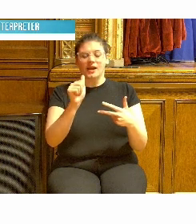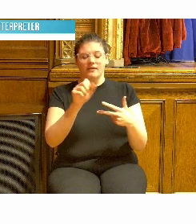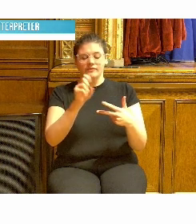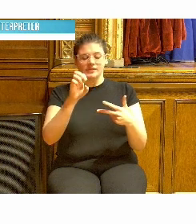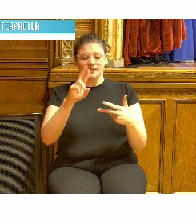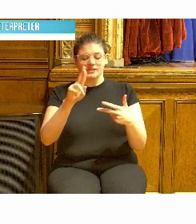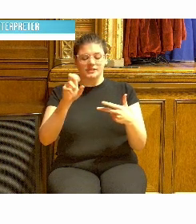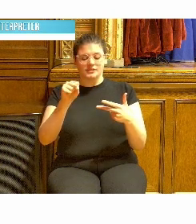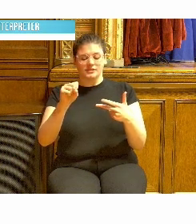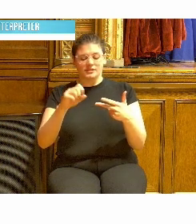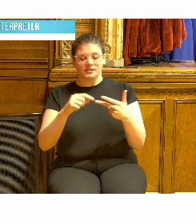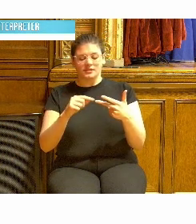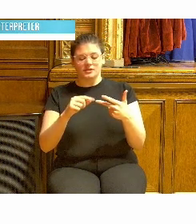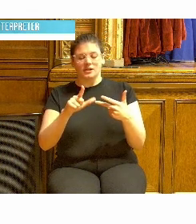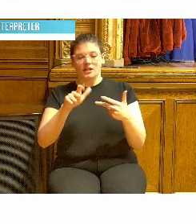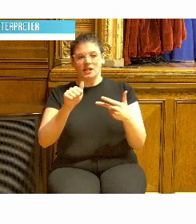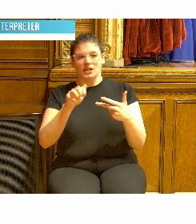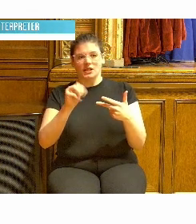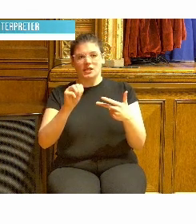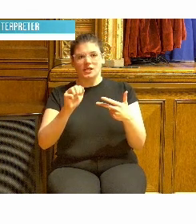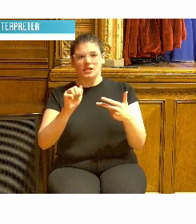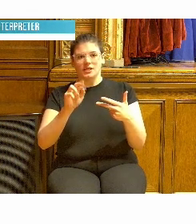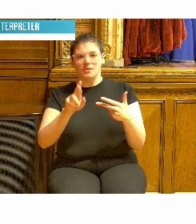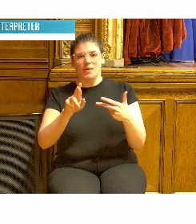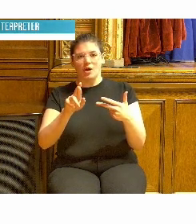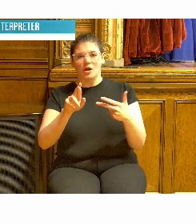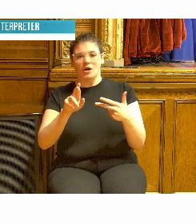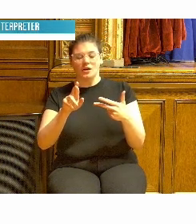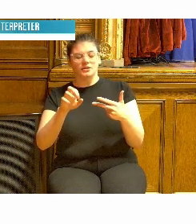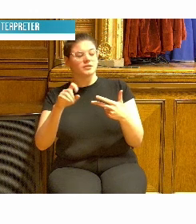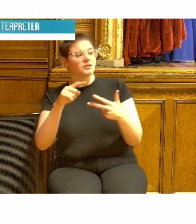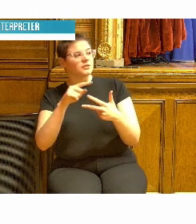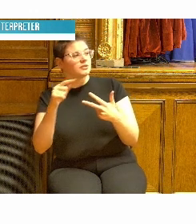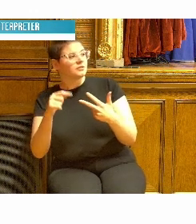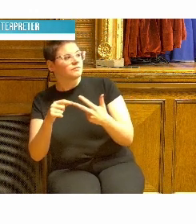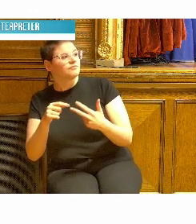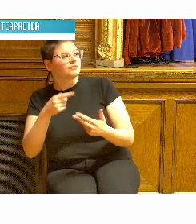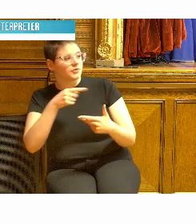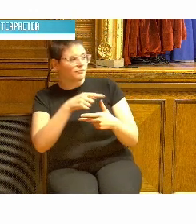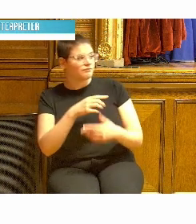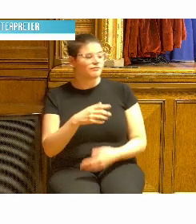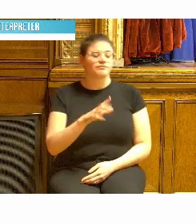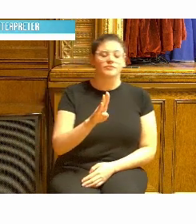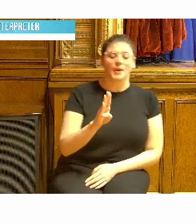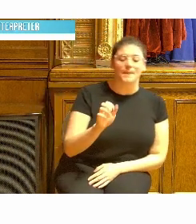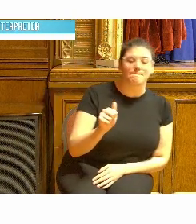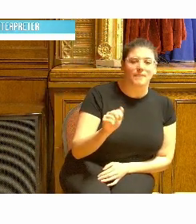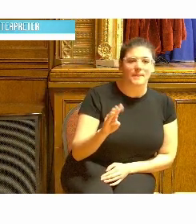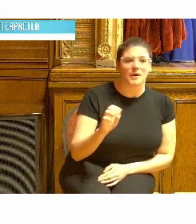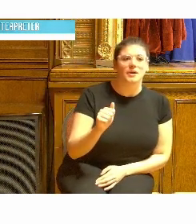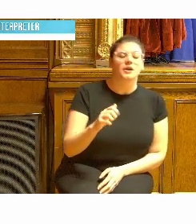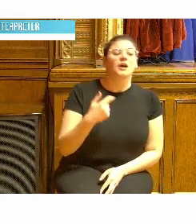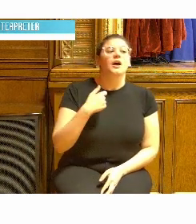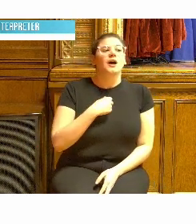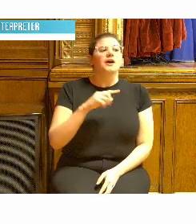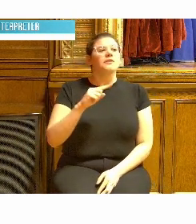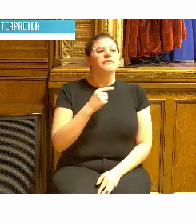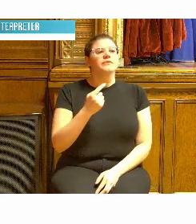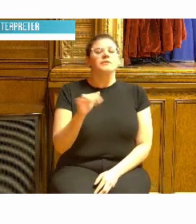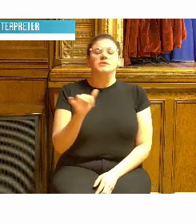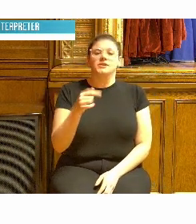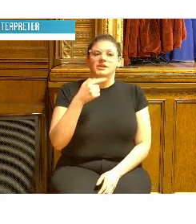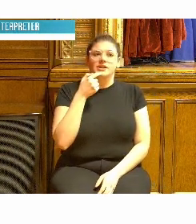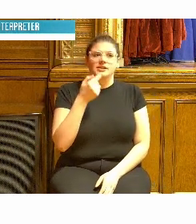Good evening. Good evening. I'd first like to give thanks to God the God who brought us all this